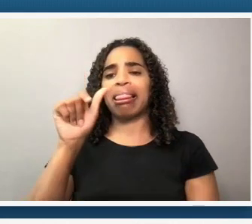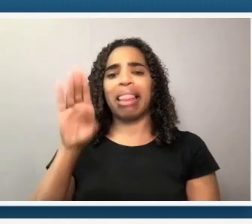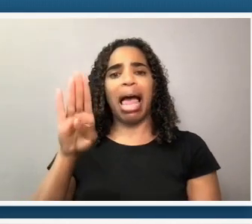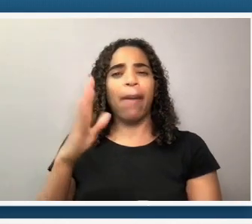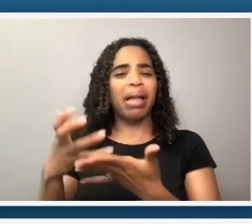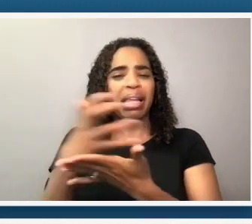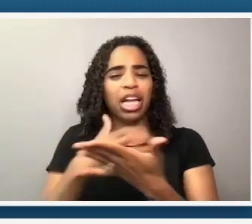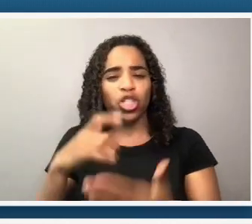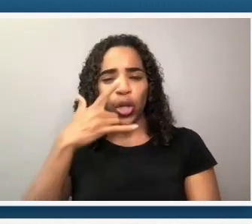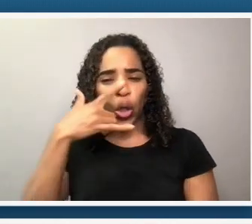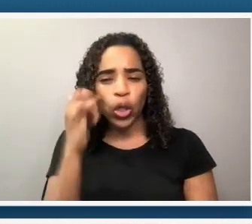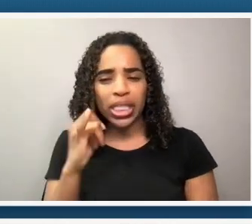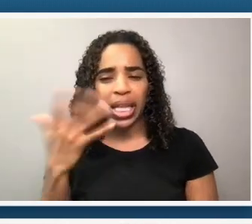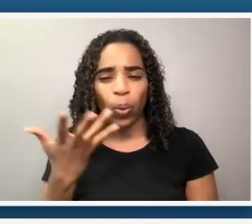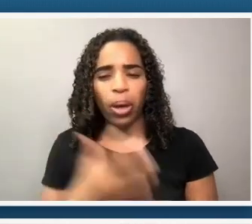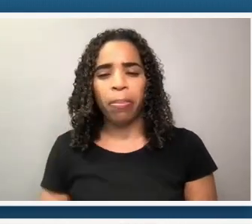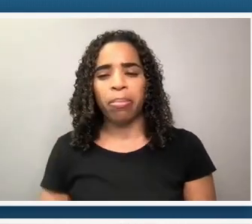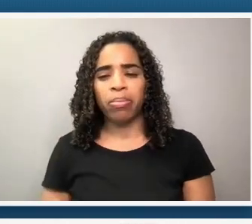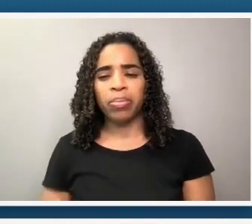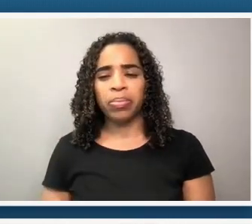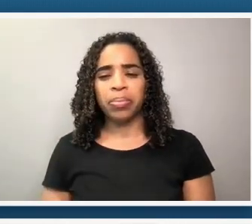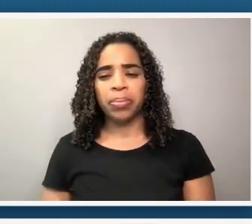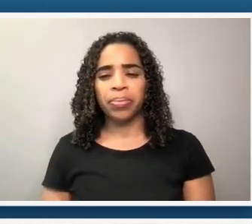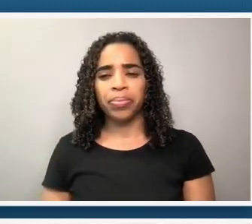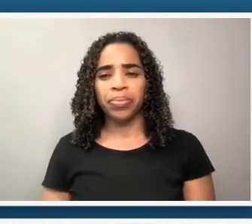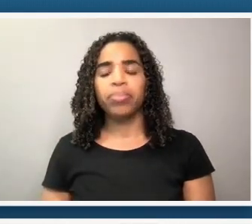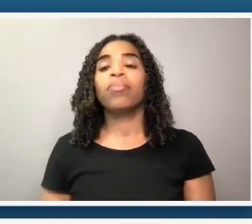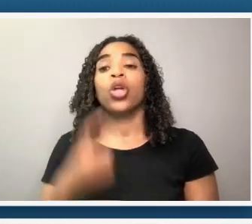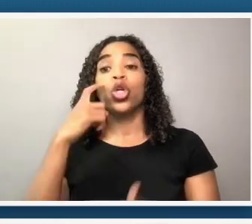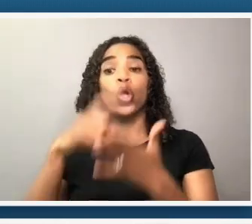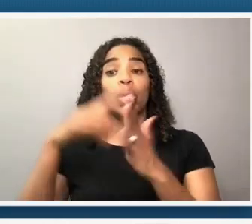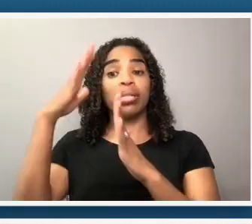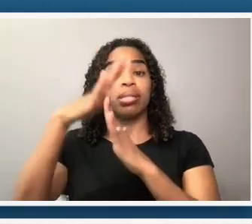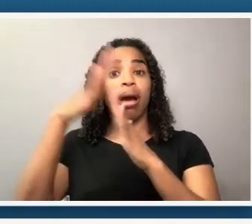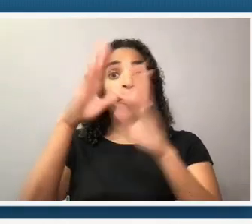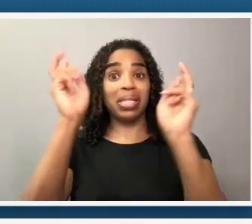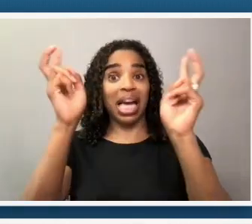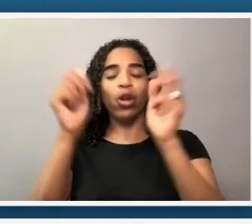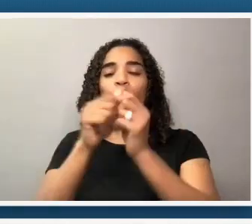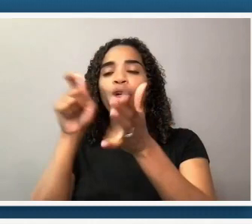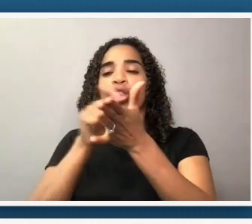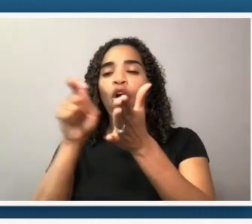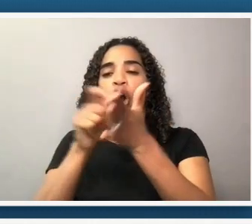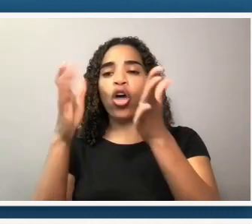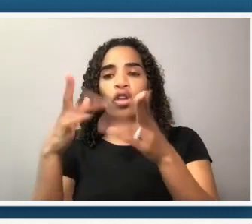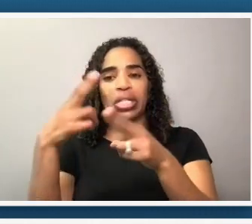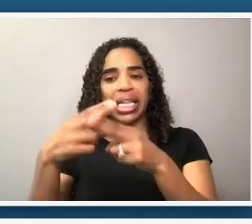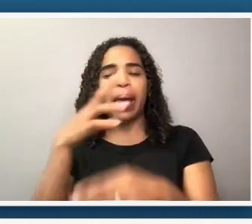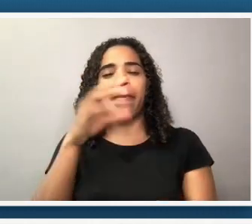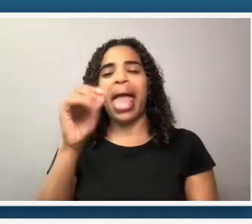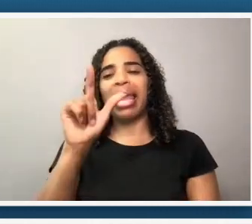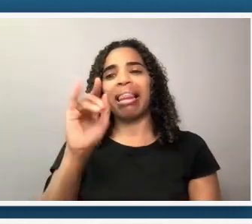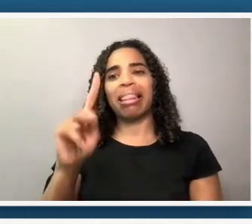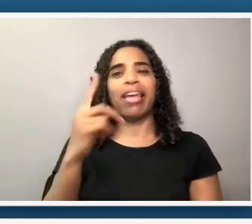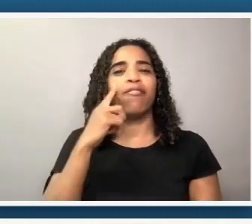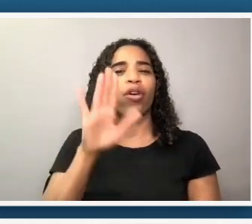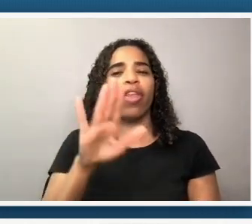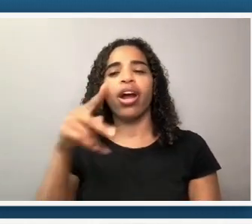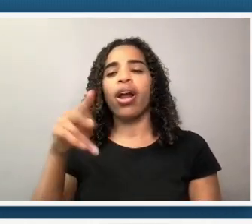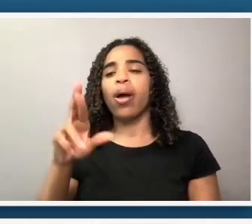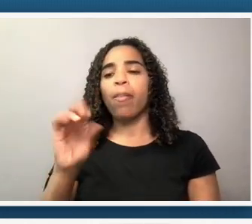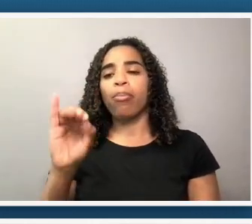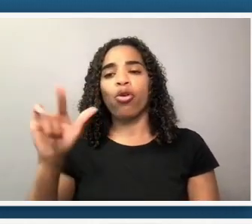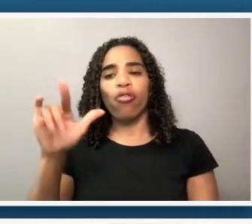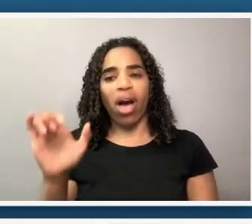a little bit like this. You'll find the title at the top with the author's name and a link to their profile below. This is followed by